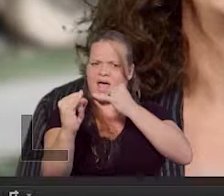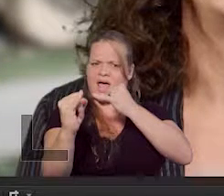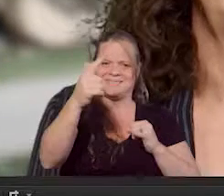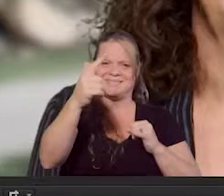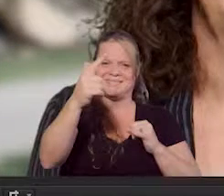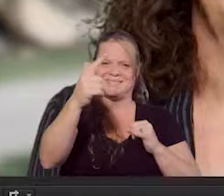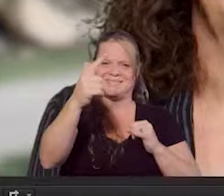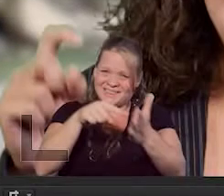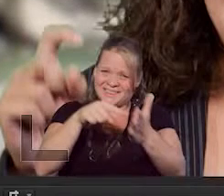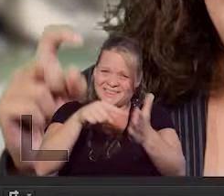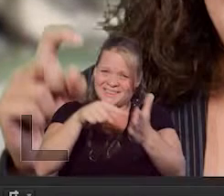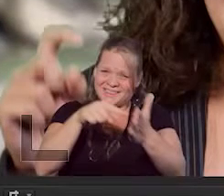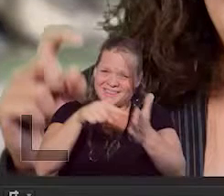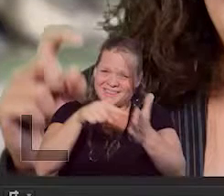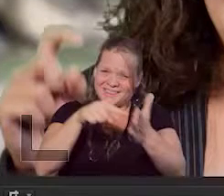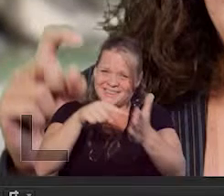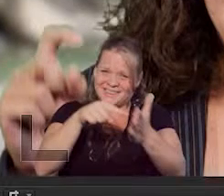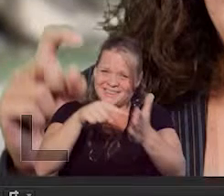but not on the back end.